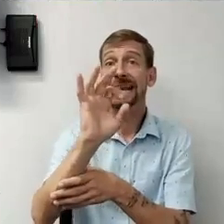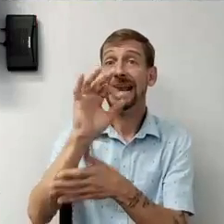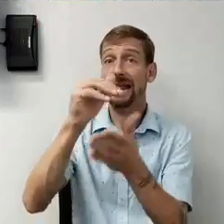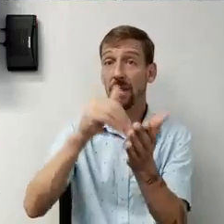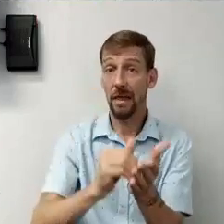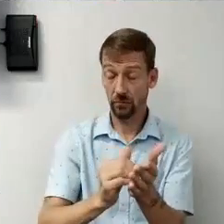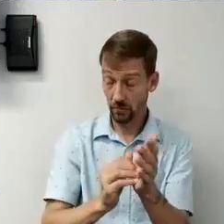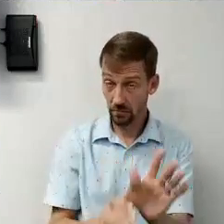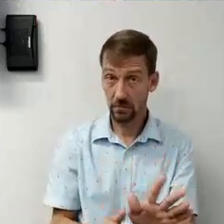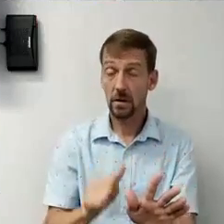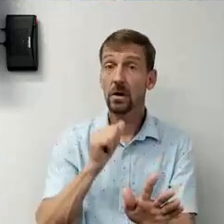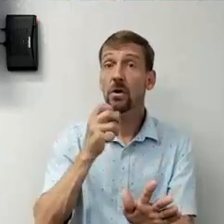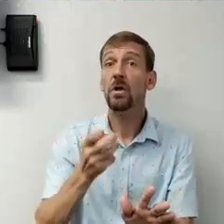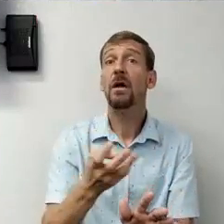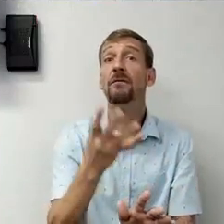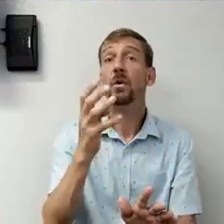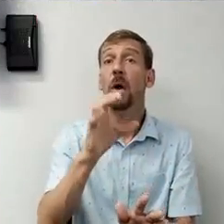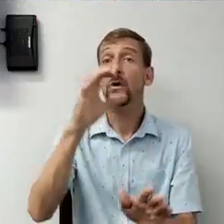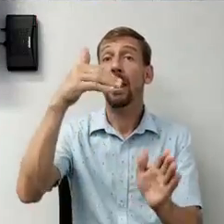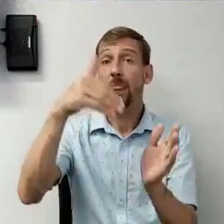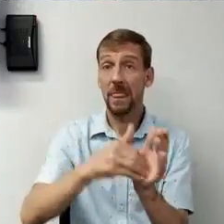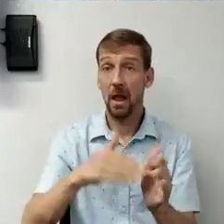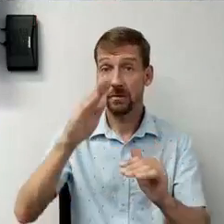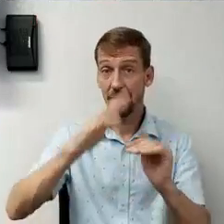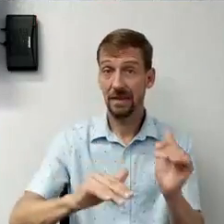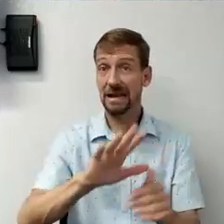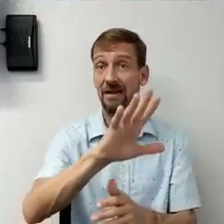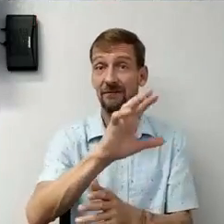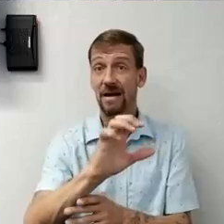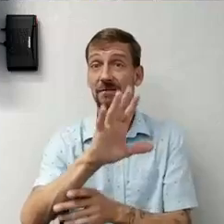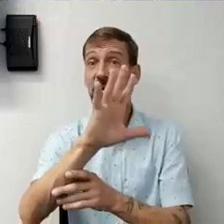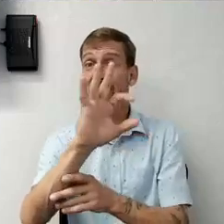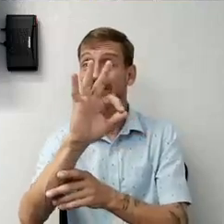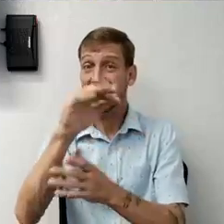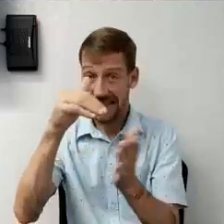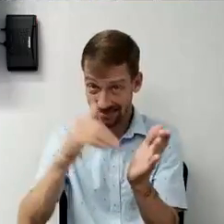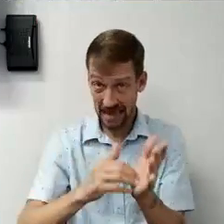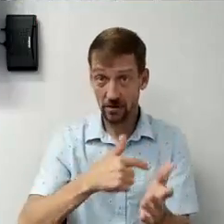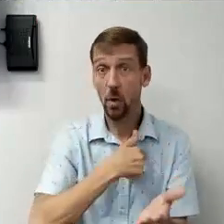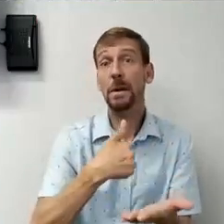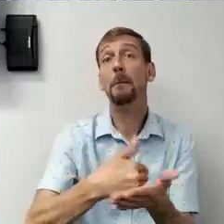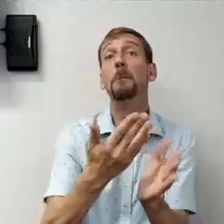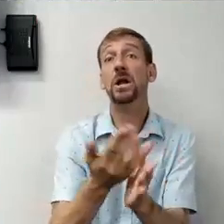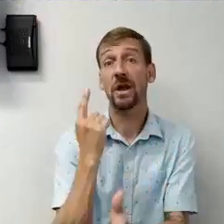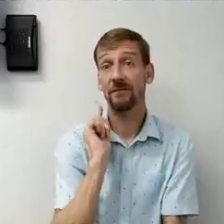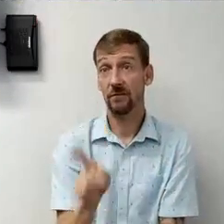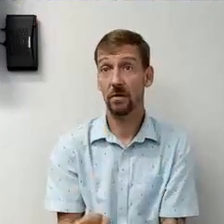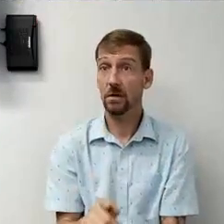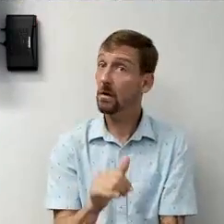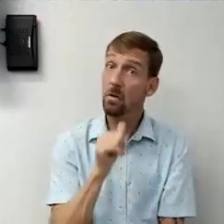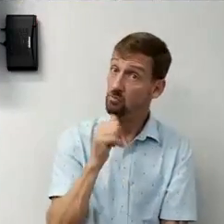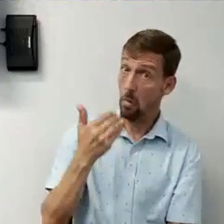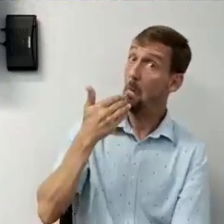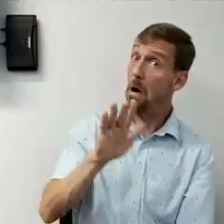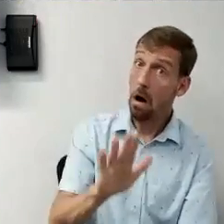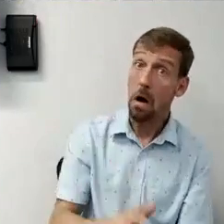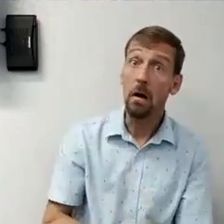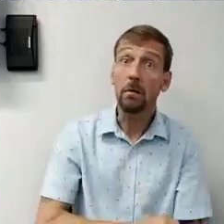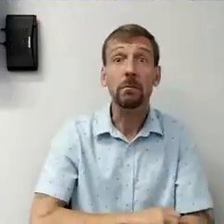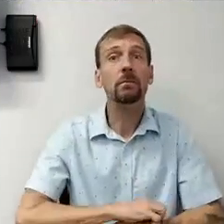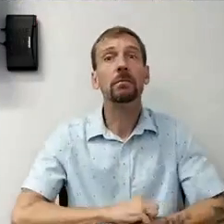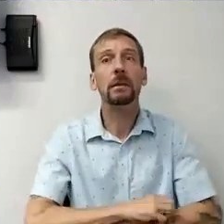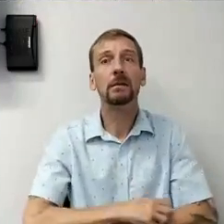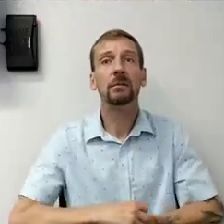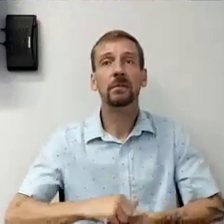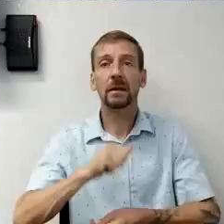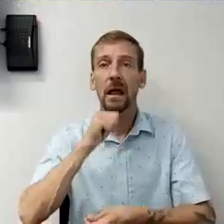a few $100,000 higher than the $559,000 that we had budgeted. So that's good. We're